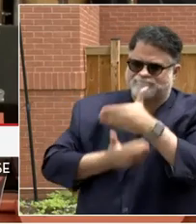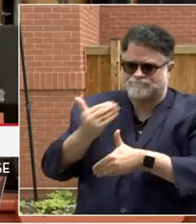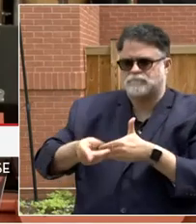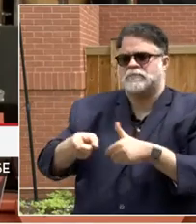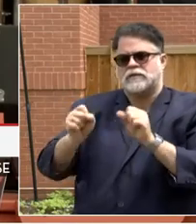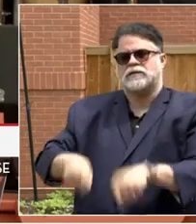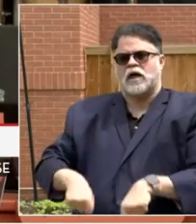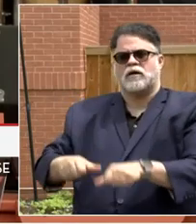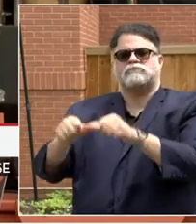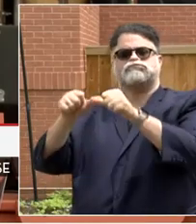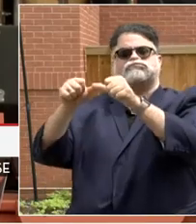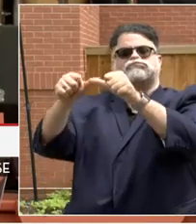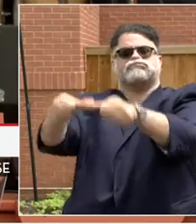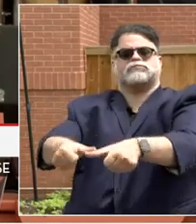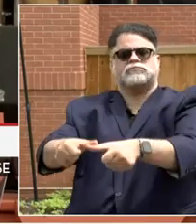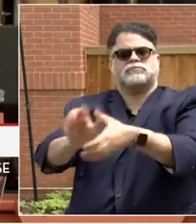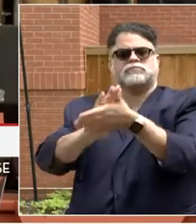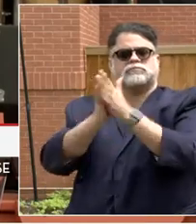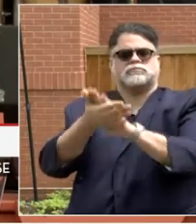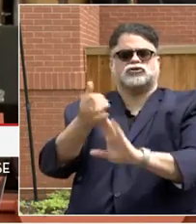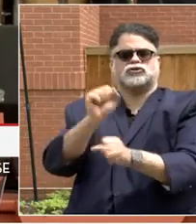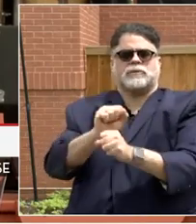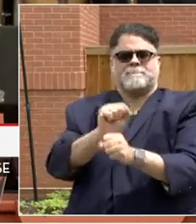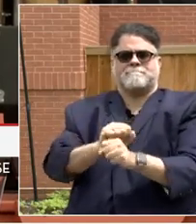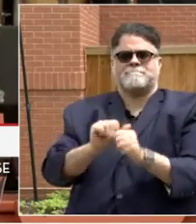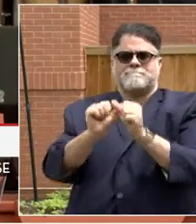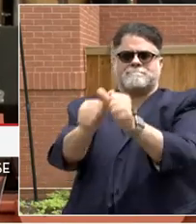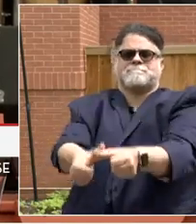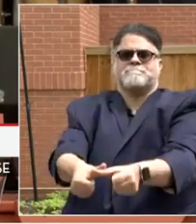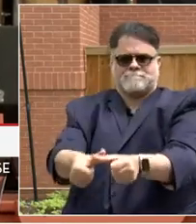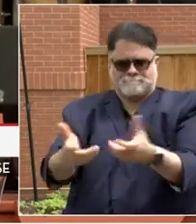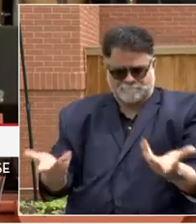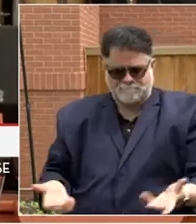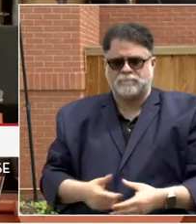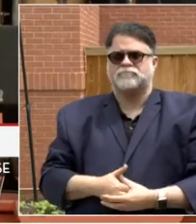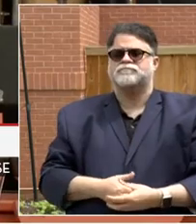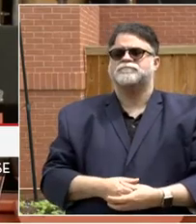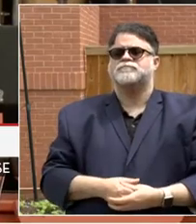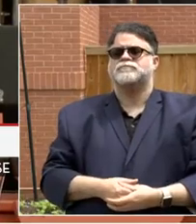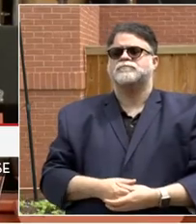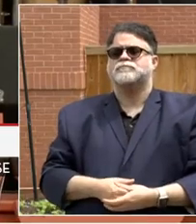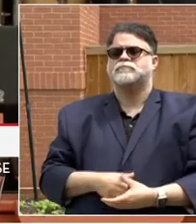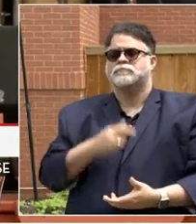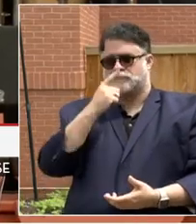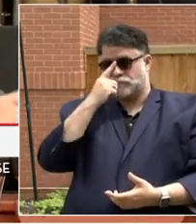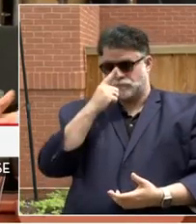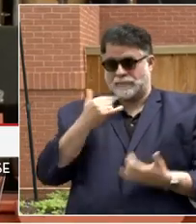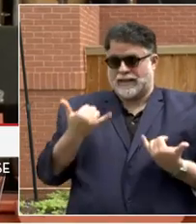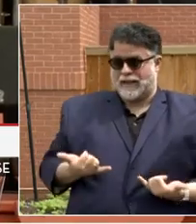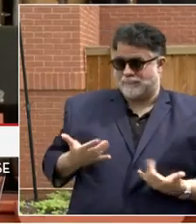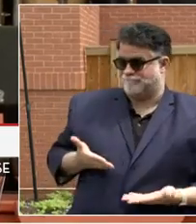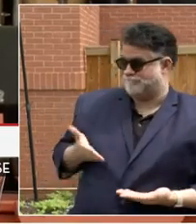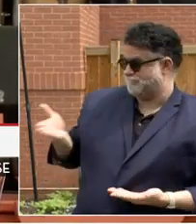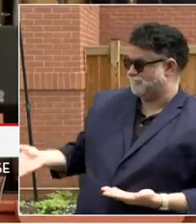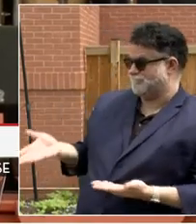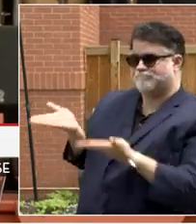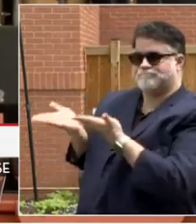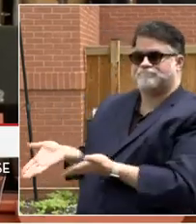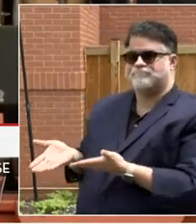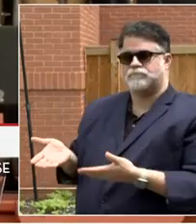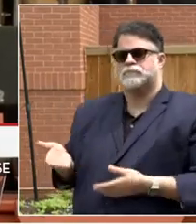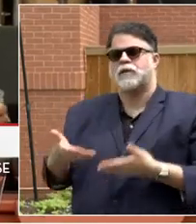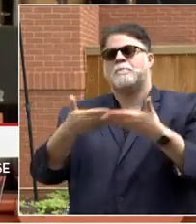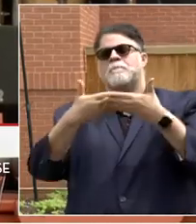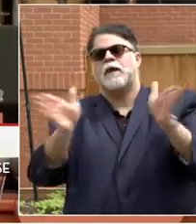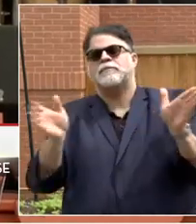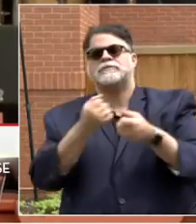Finally, I just want to say, we're standing here with our public safety team. We're standing here with